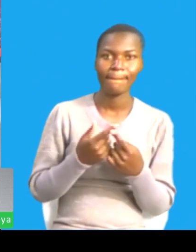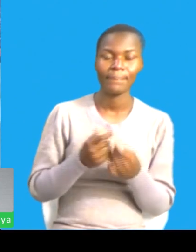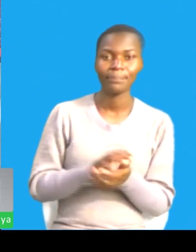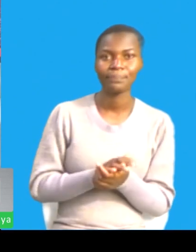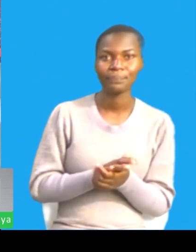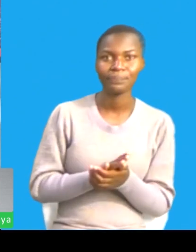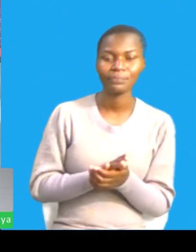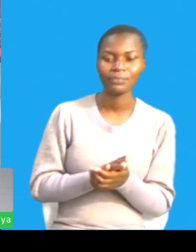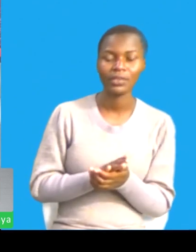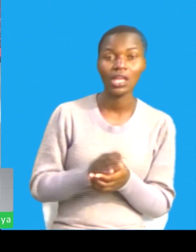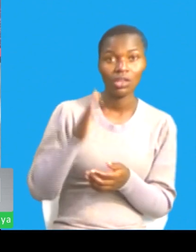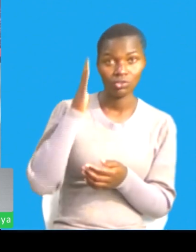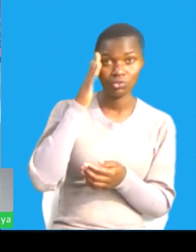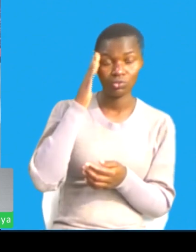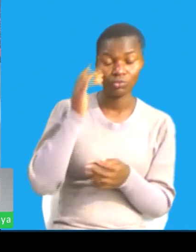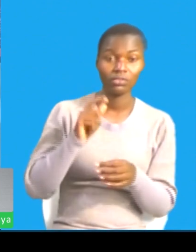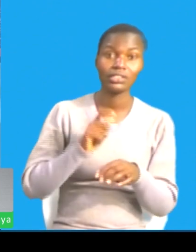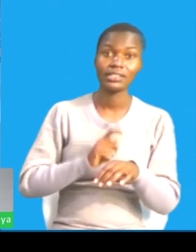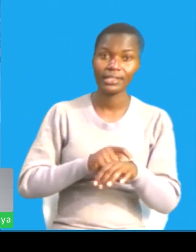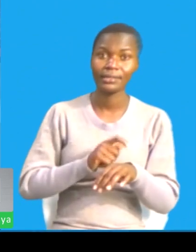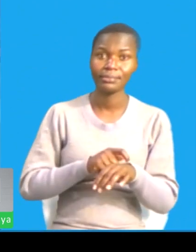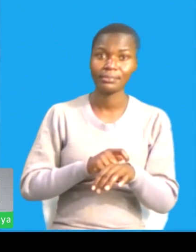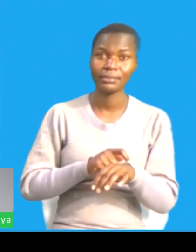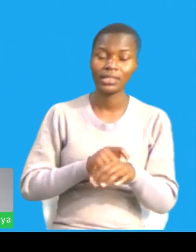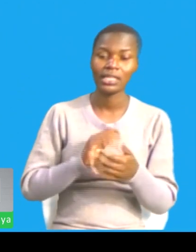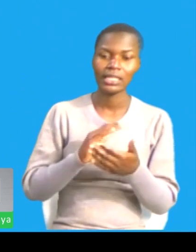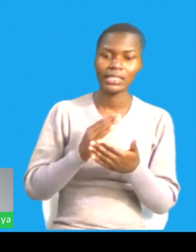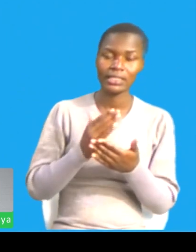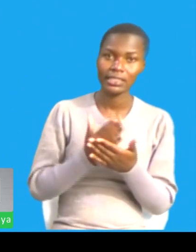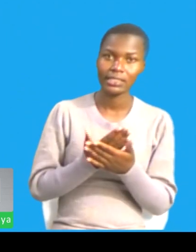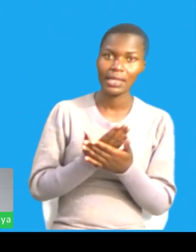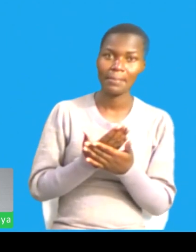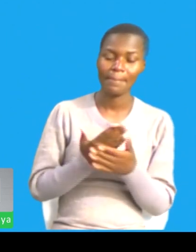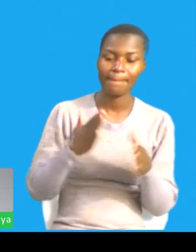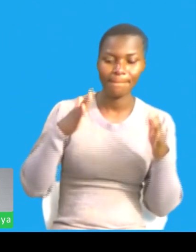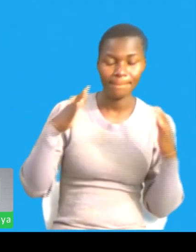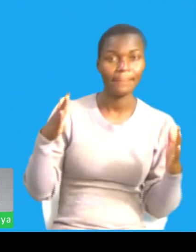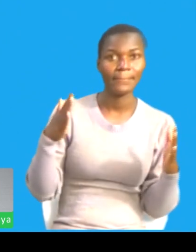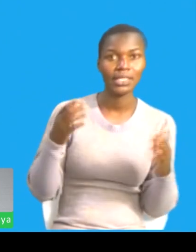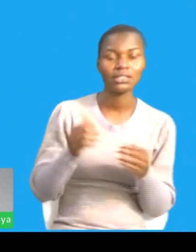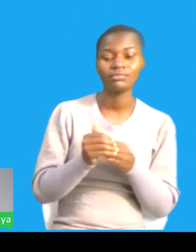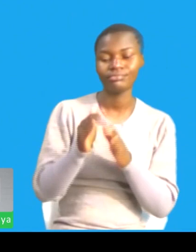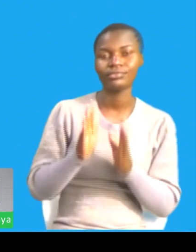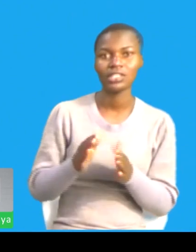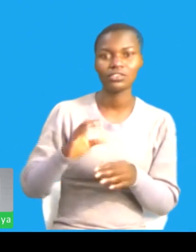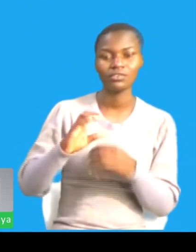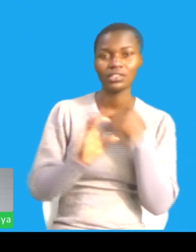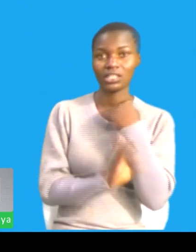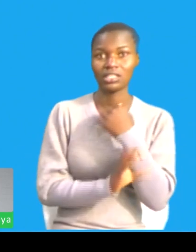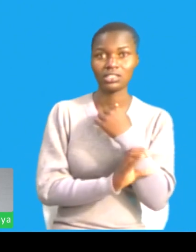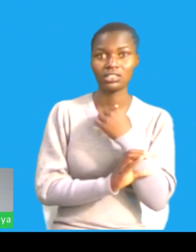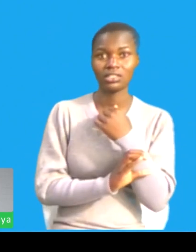that Jonah, you know, there was a time that some of the great leaders of this country also had to strip